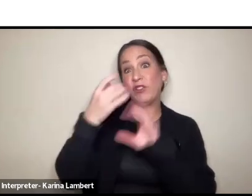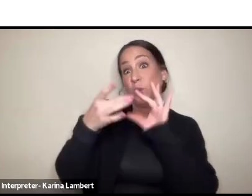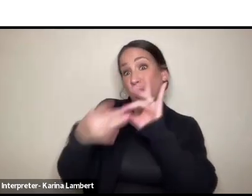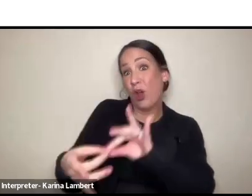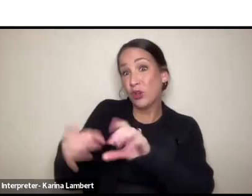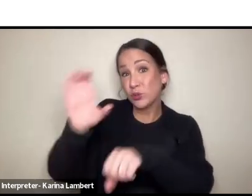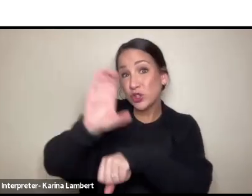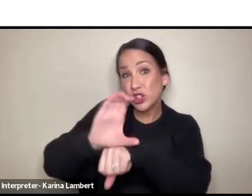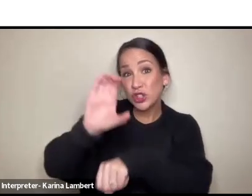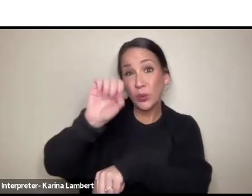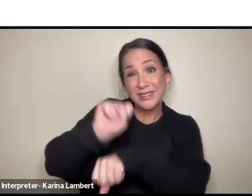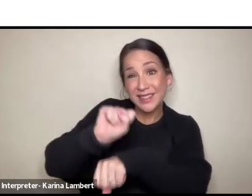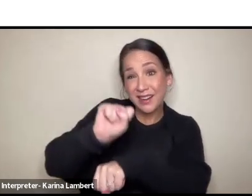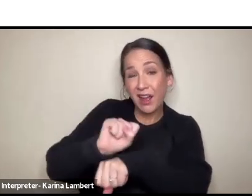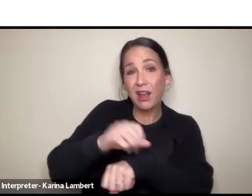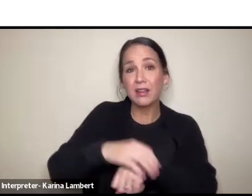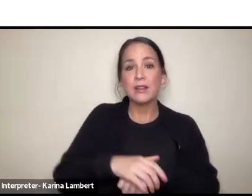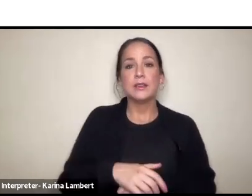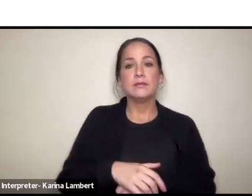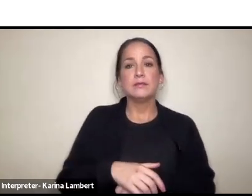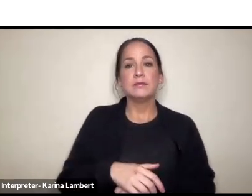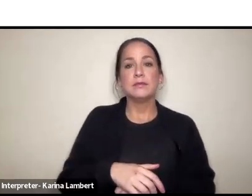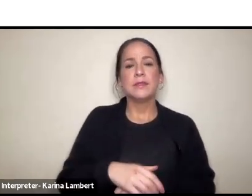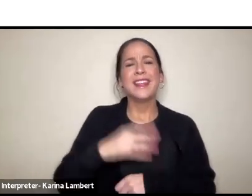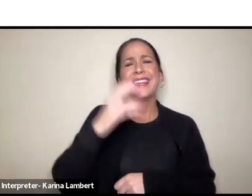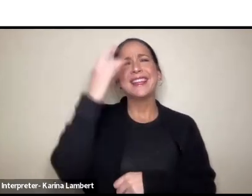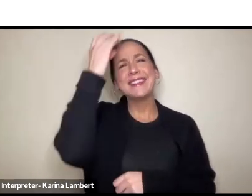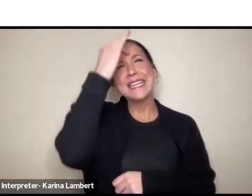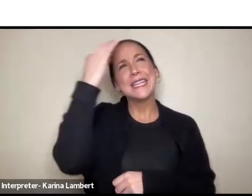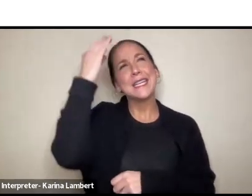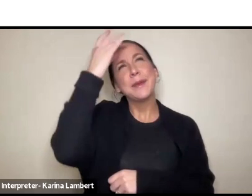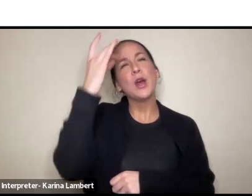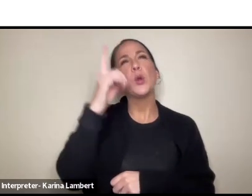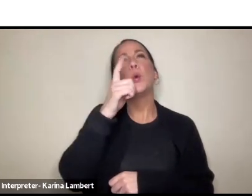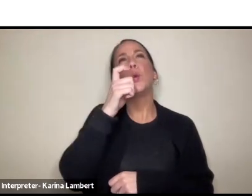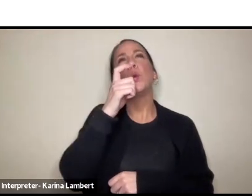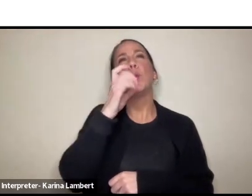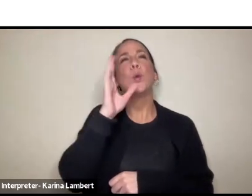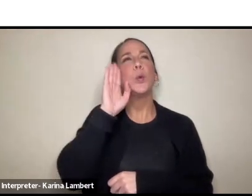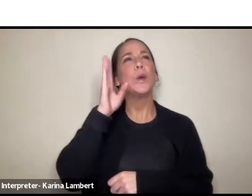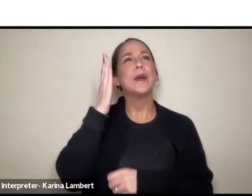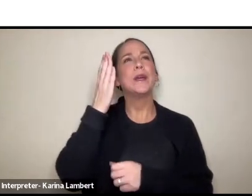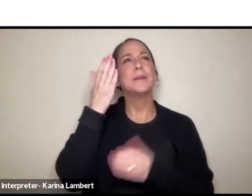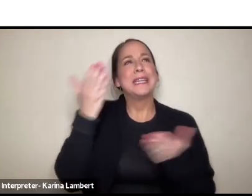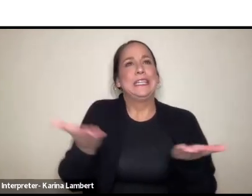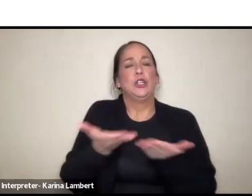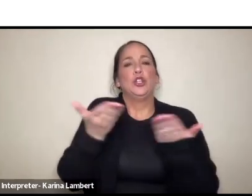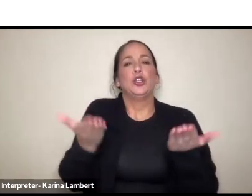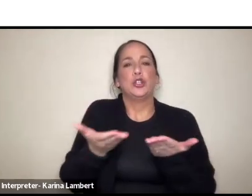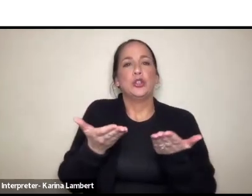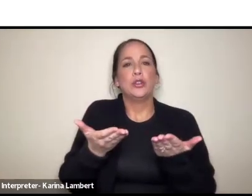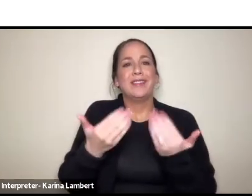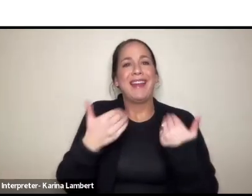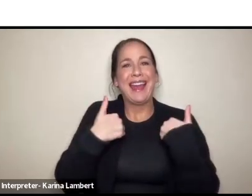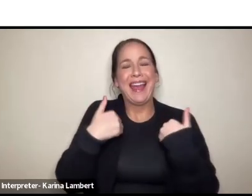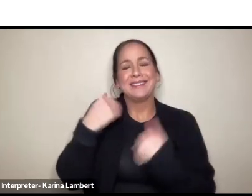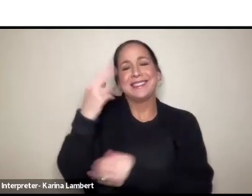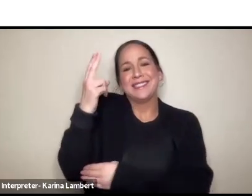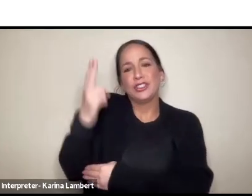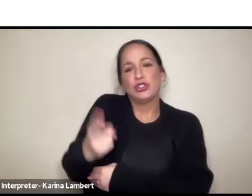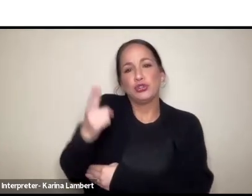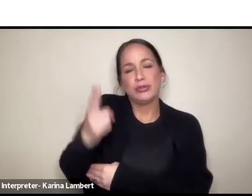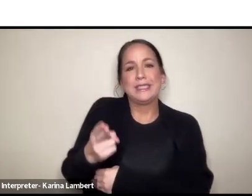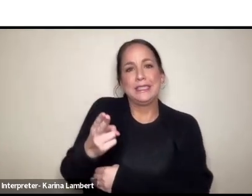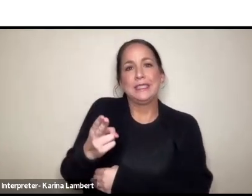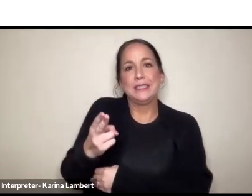or synagogue. It's thinking about who is going to be there that has a history or